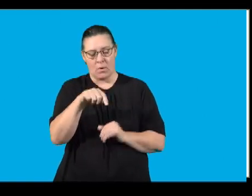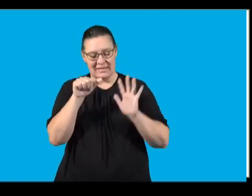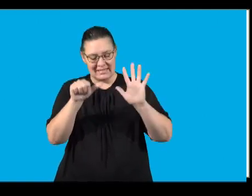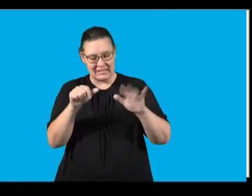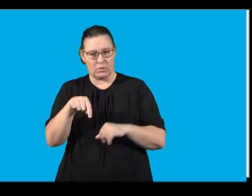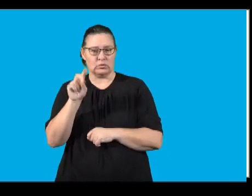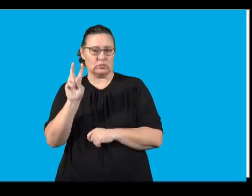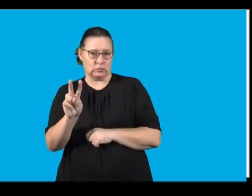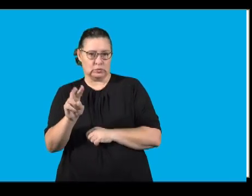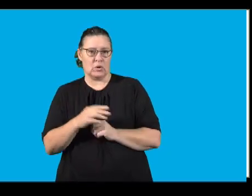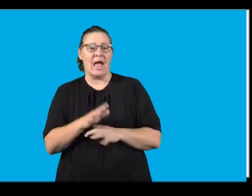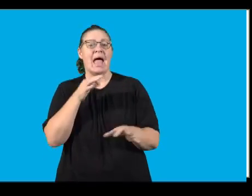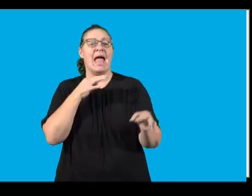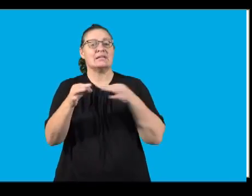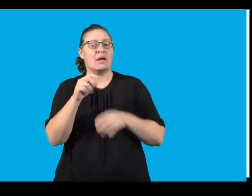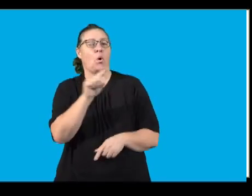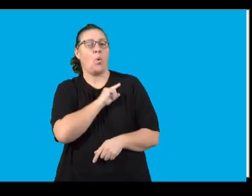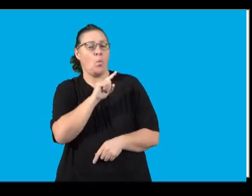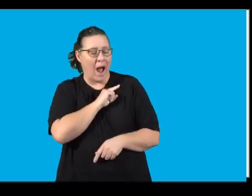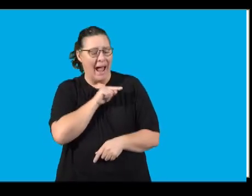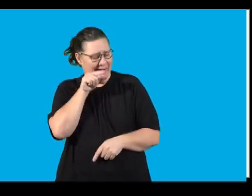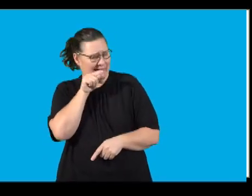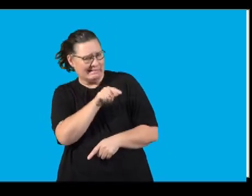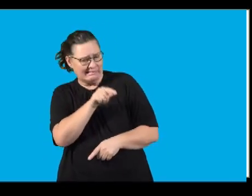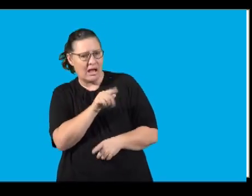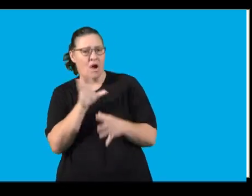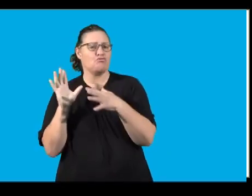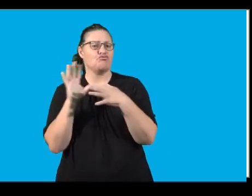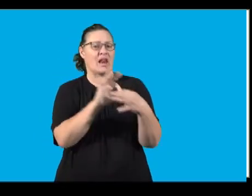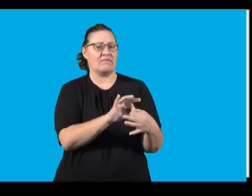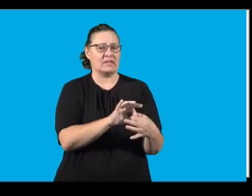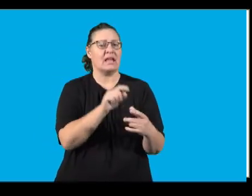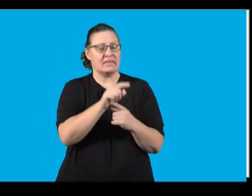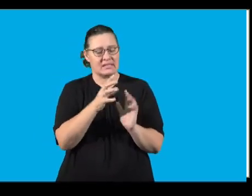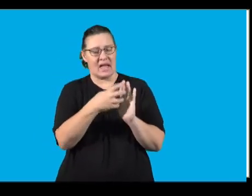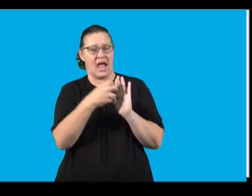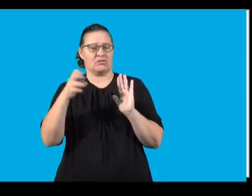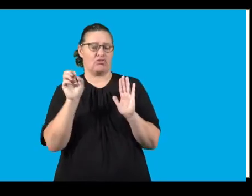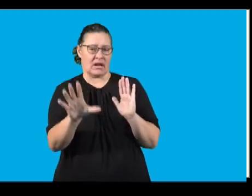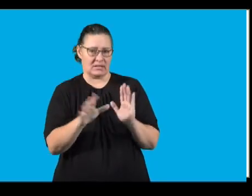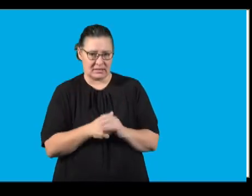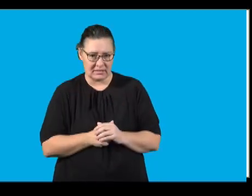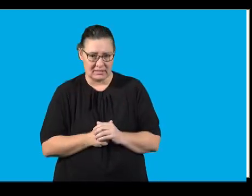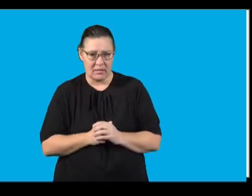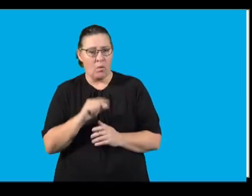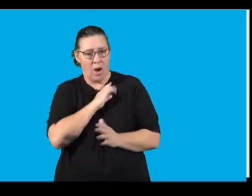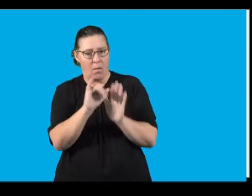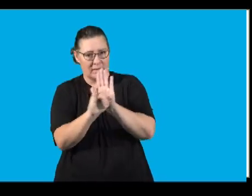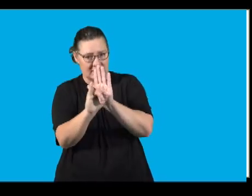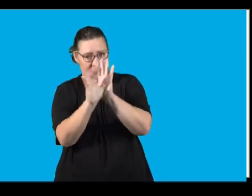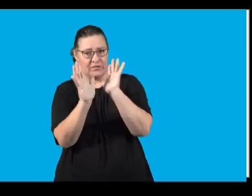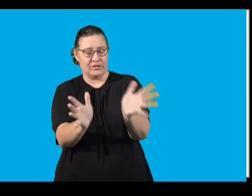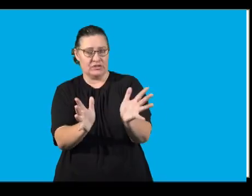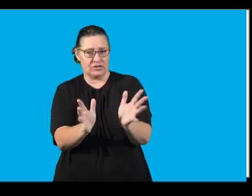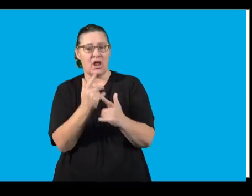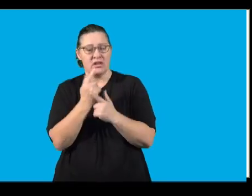1.6.2. Explain why this figure of speech is relevant in this extract, which means we've identified it, now we need to look